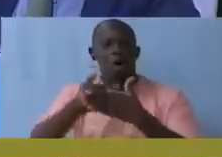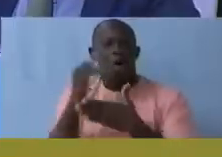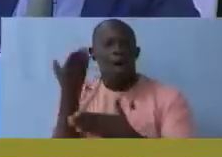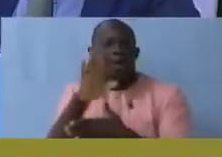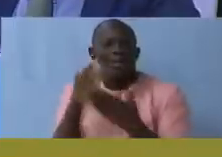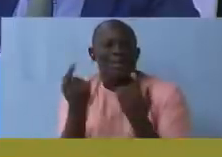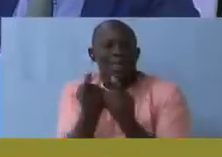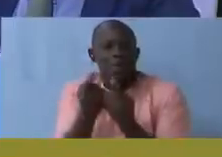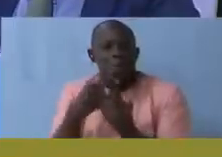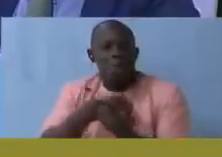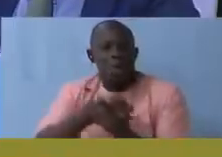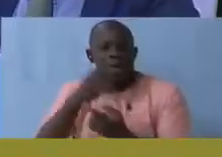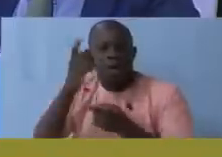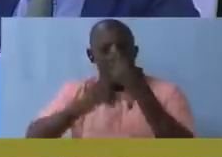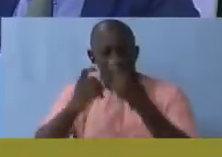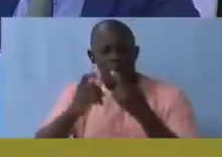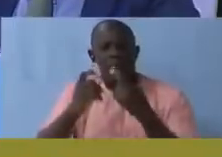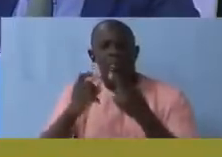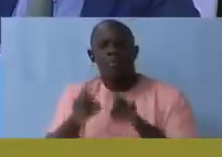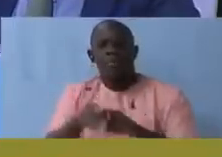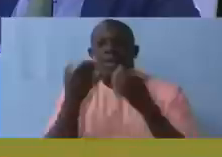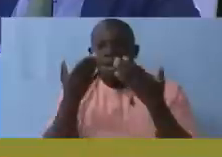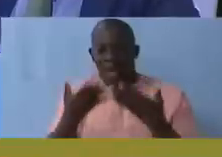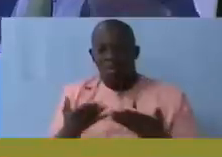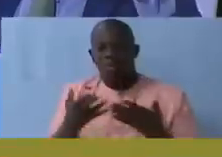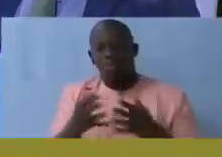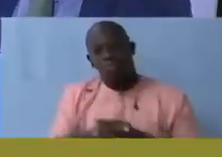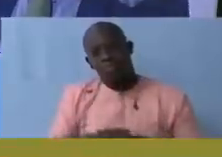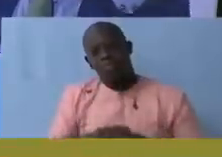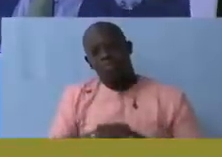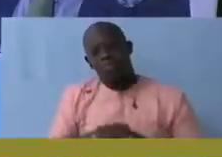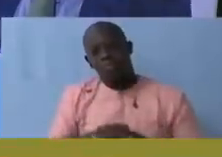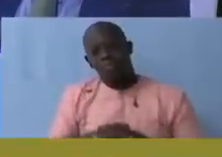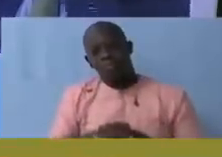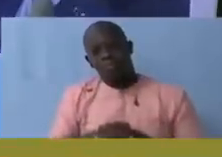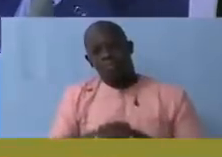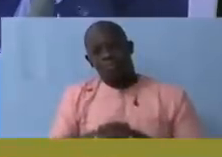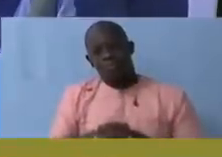wants again. Well,